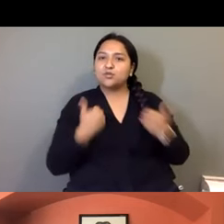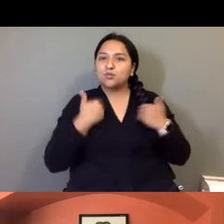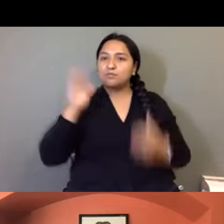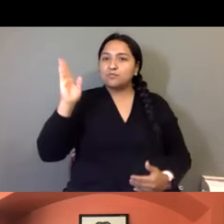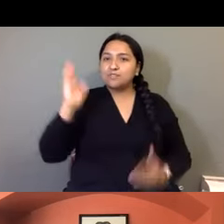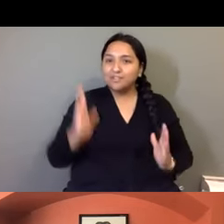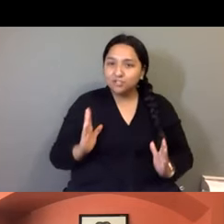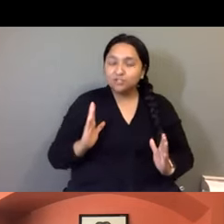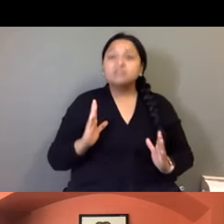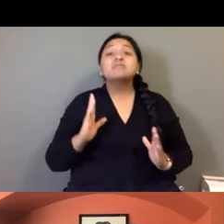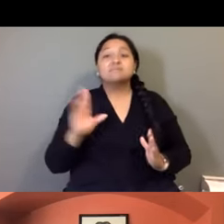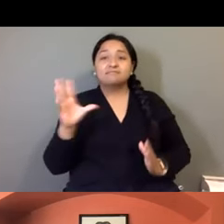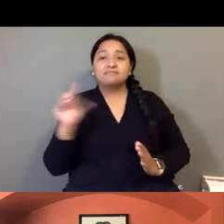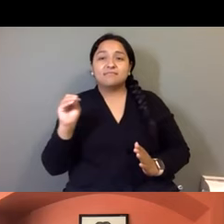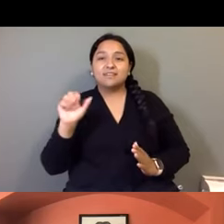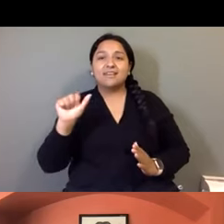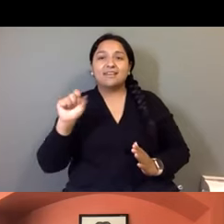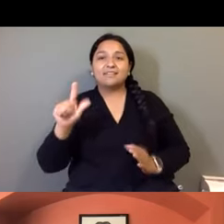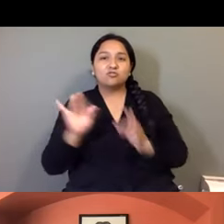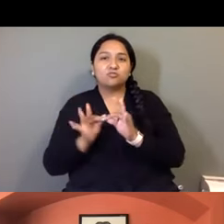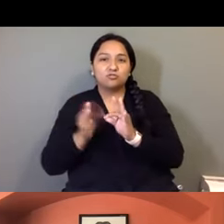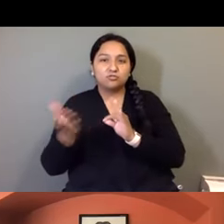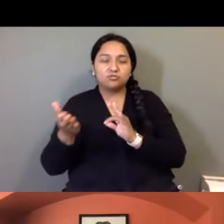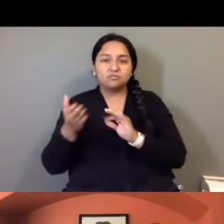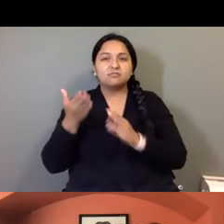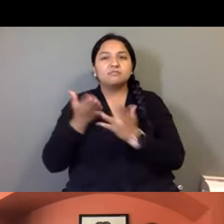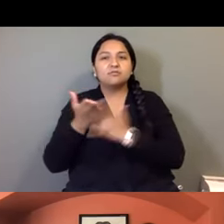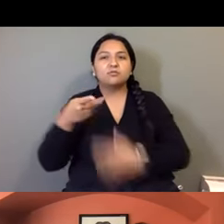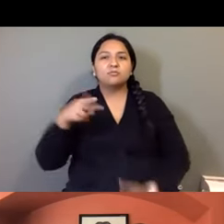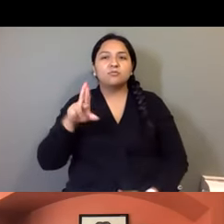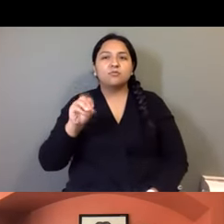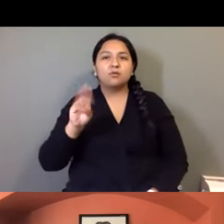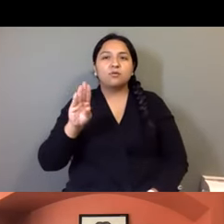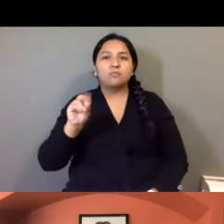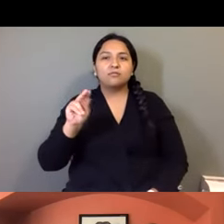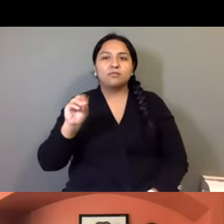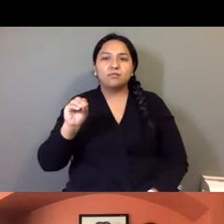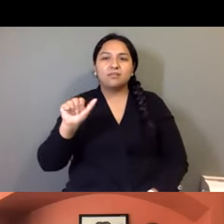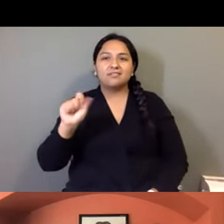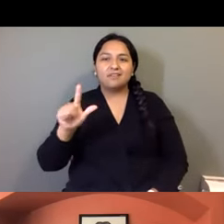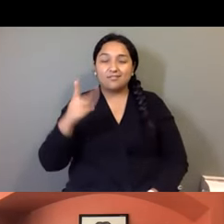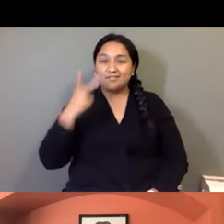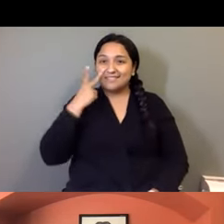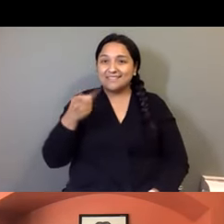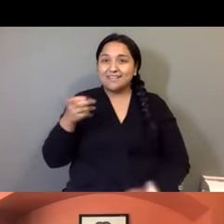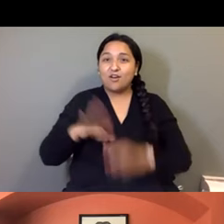ASL interpretation by Pro Bono ASL. You'll see on the screen right now is Susan Pacheco Correa